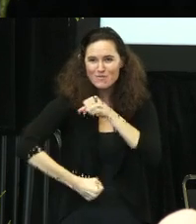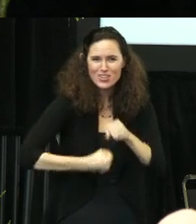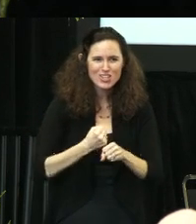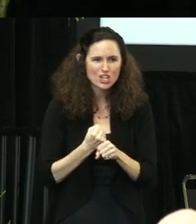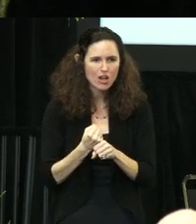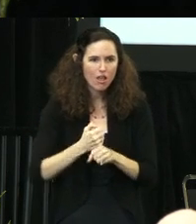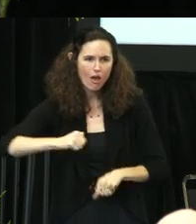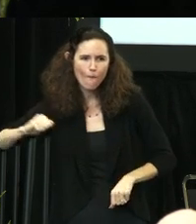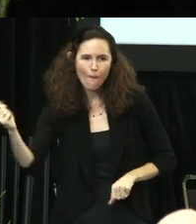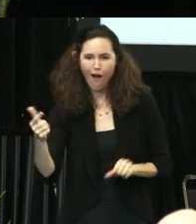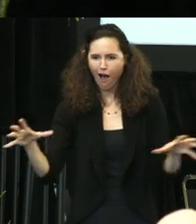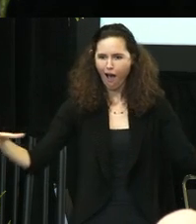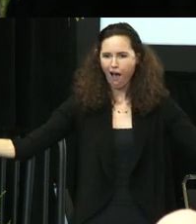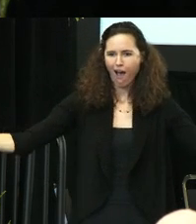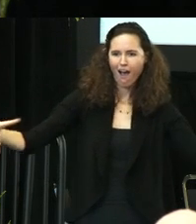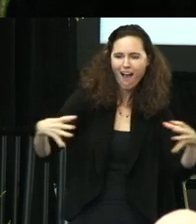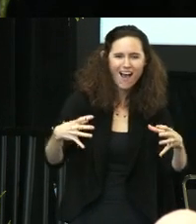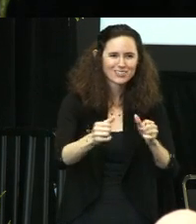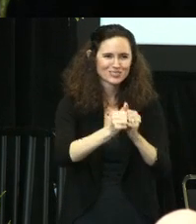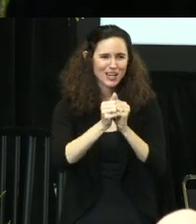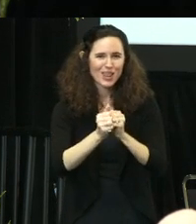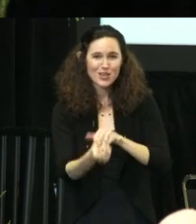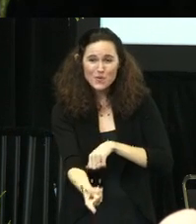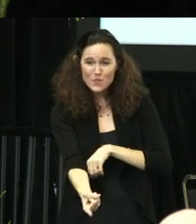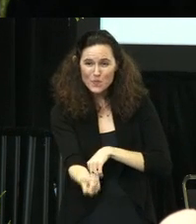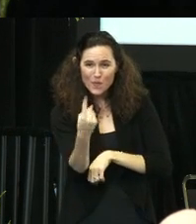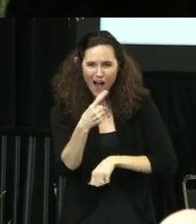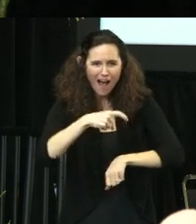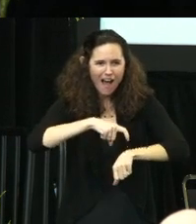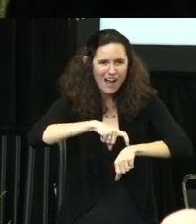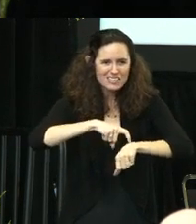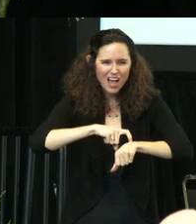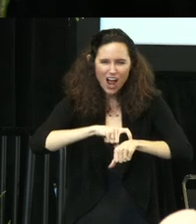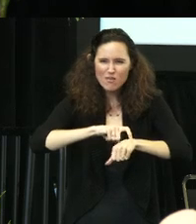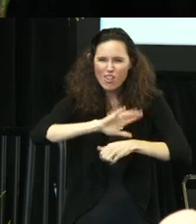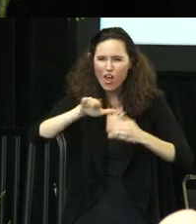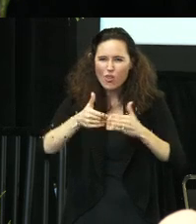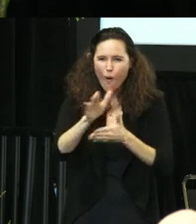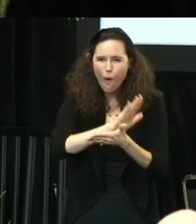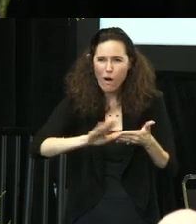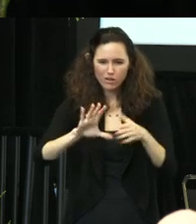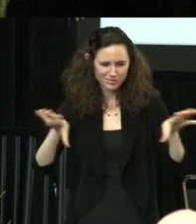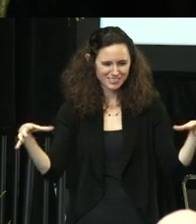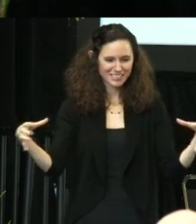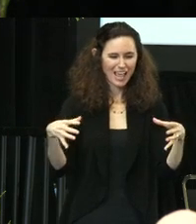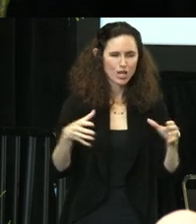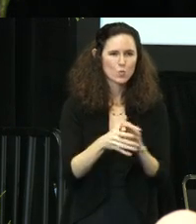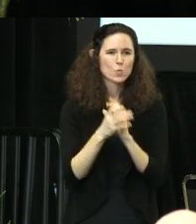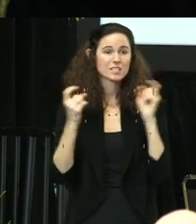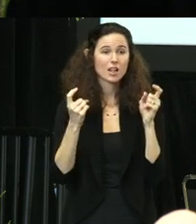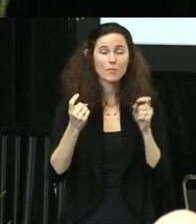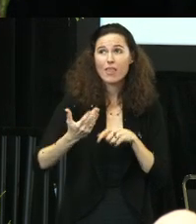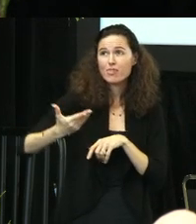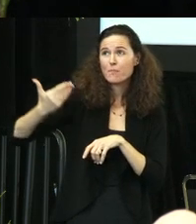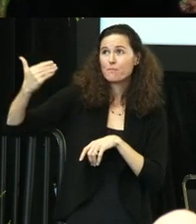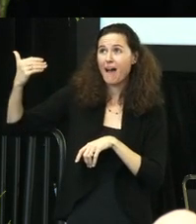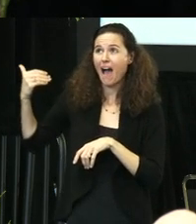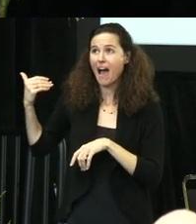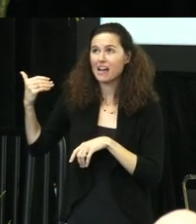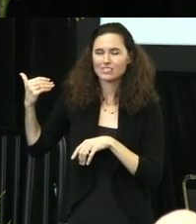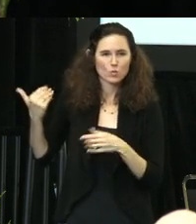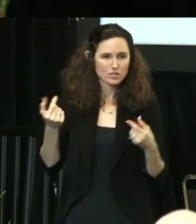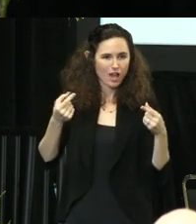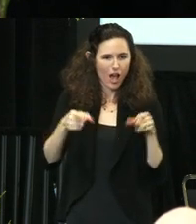where we all gather as one. This is the one time of the year where the entire college gets together. We celebrate the past of what's happened before